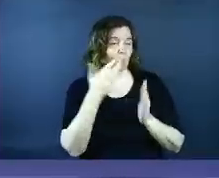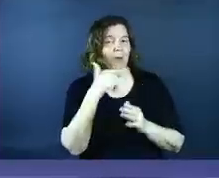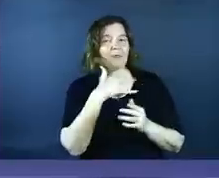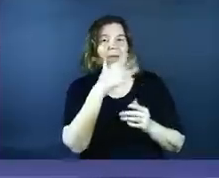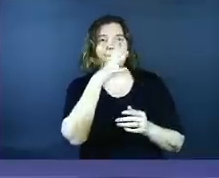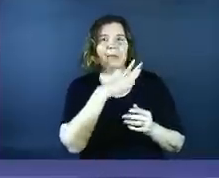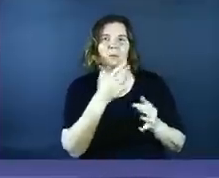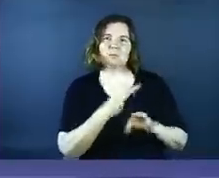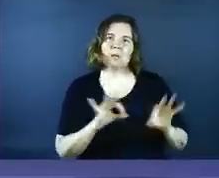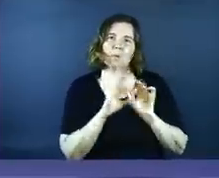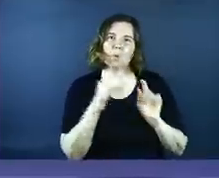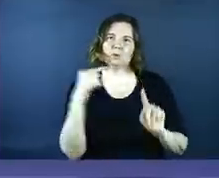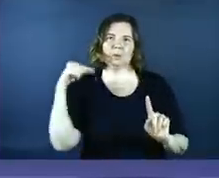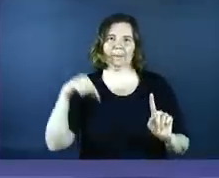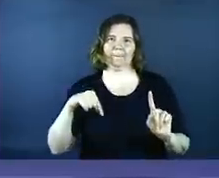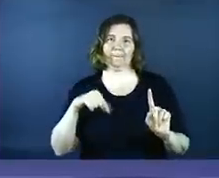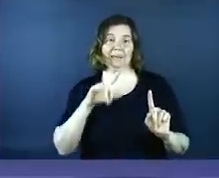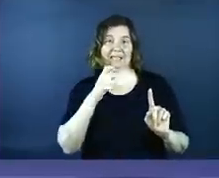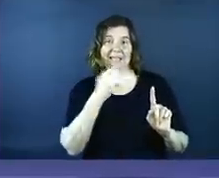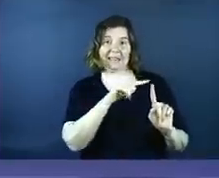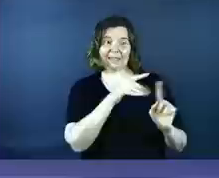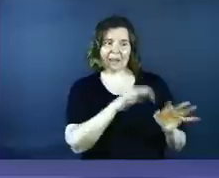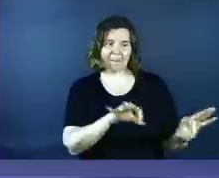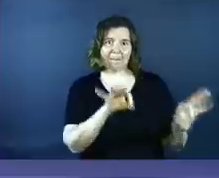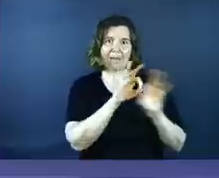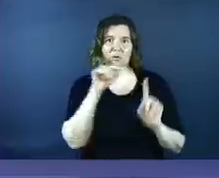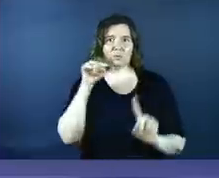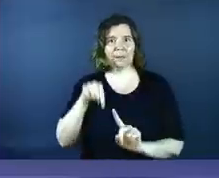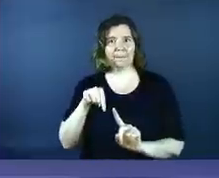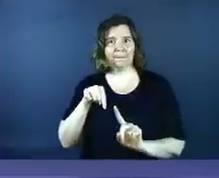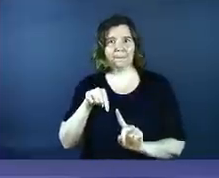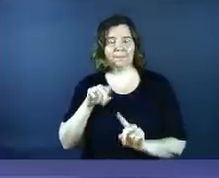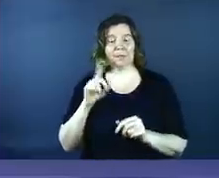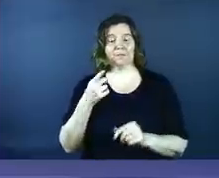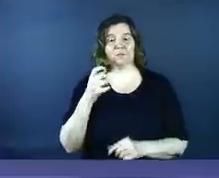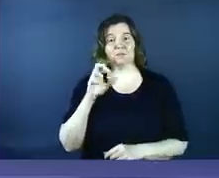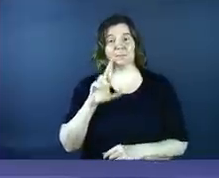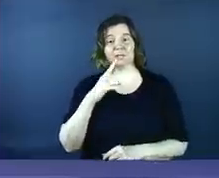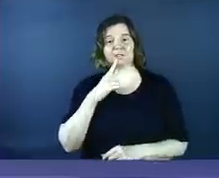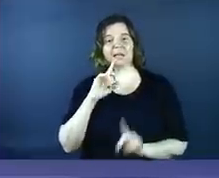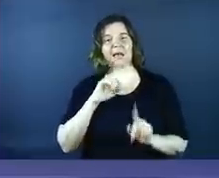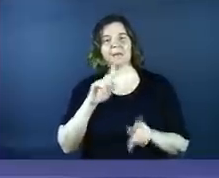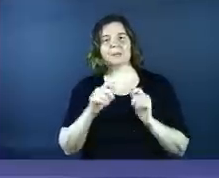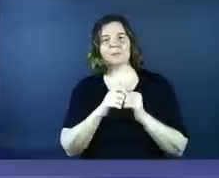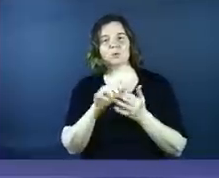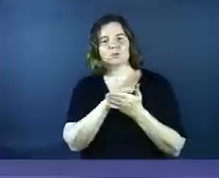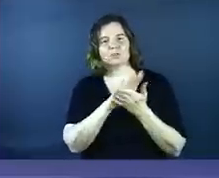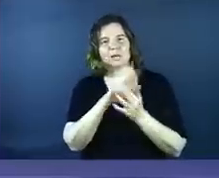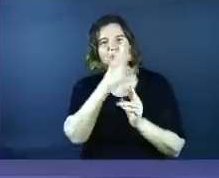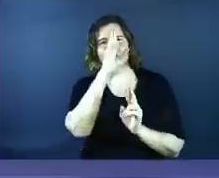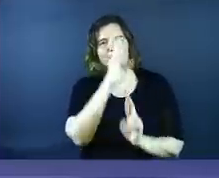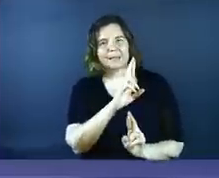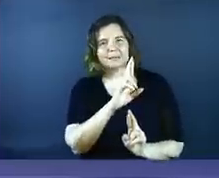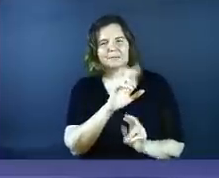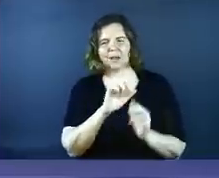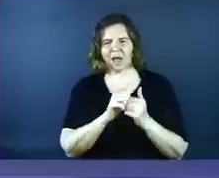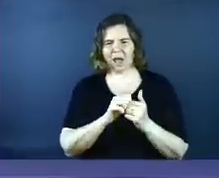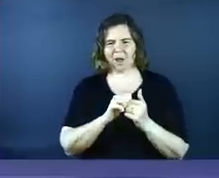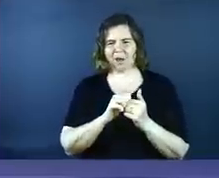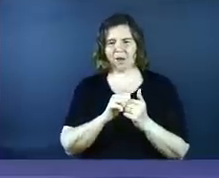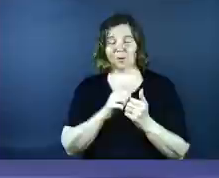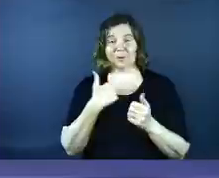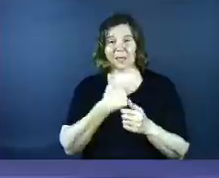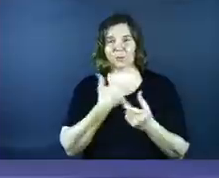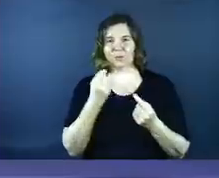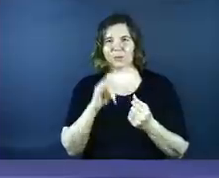man mattered. Ethan mattered. 1 Peter says, answer people with gentleness and respect. And how in the world